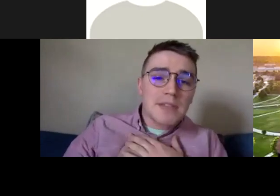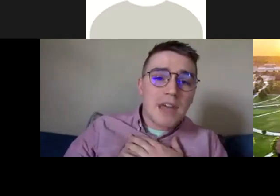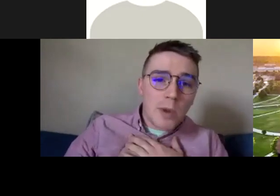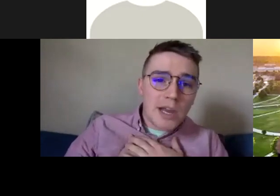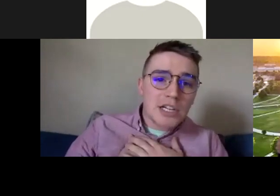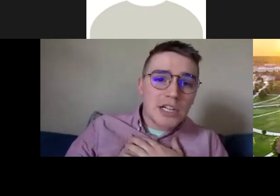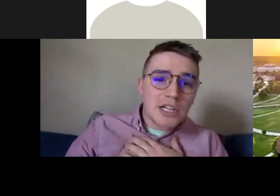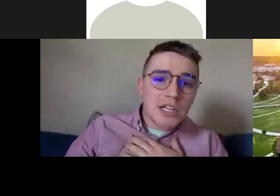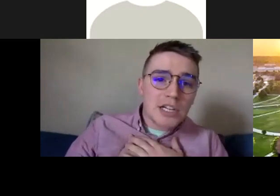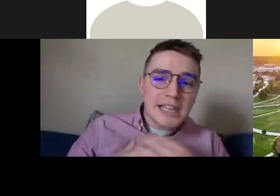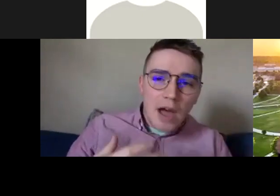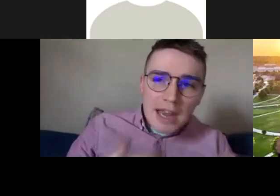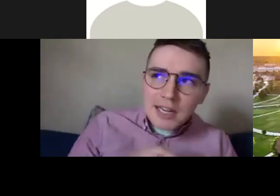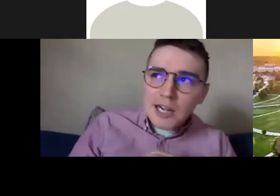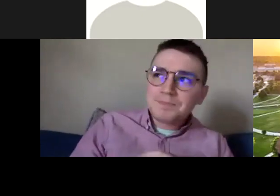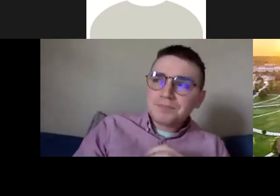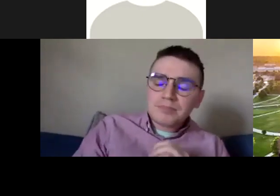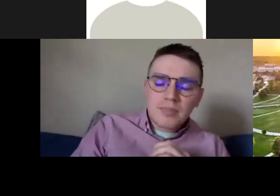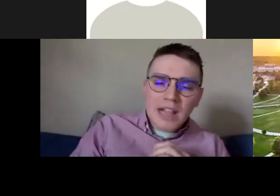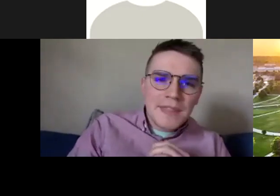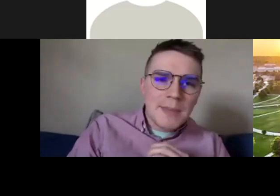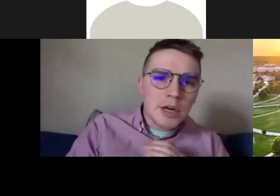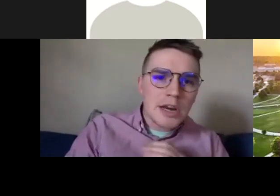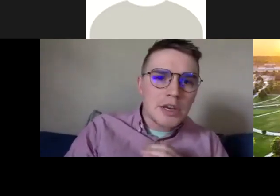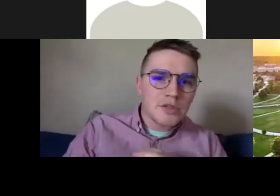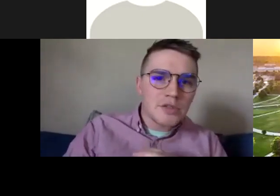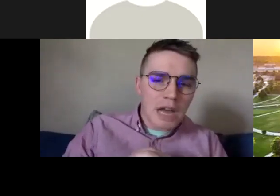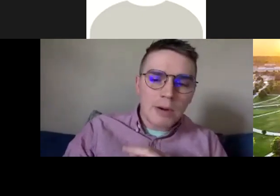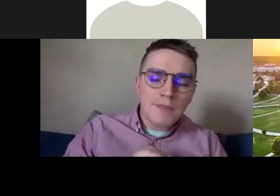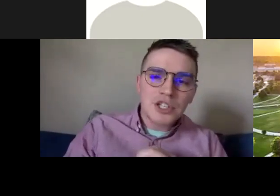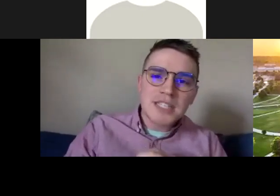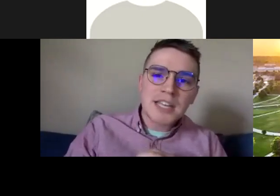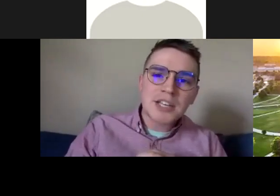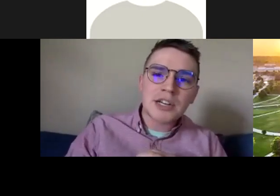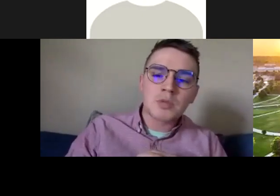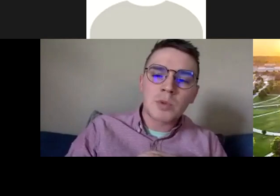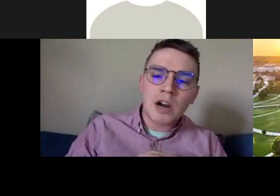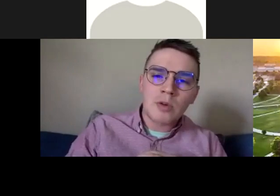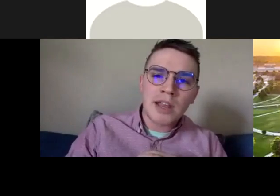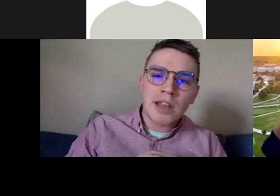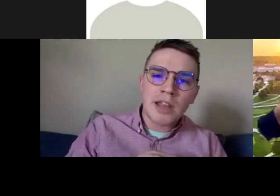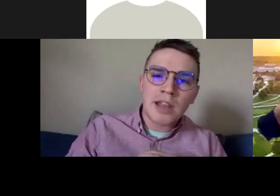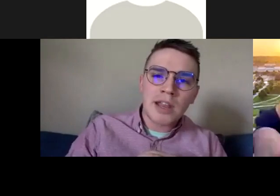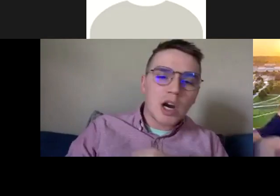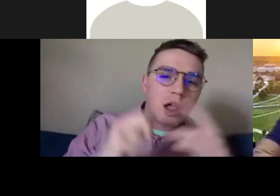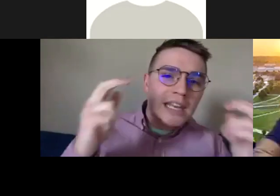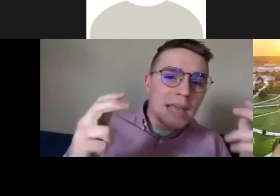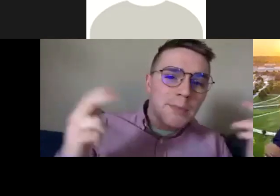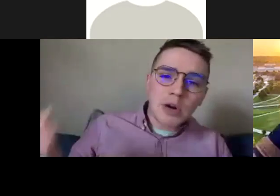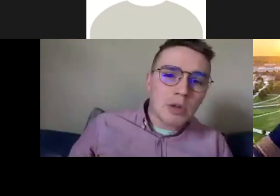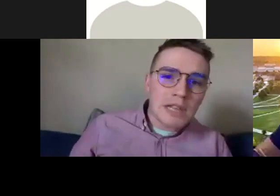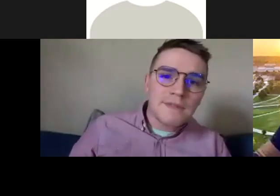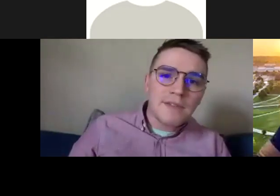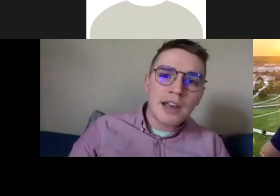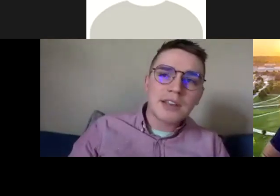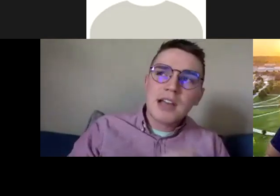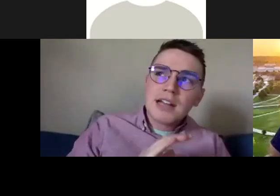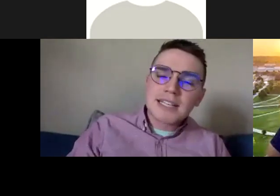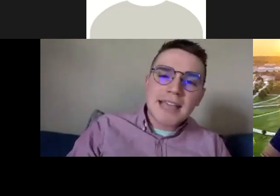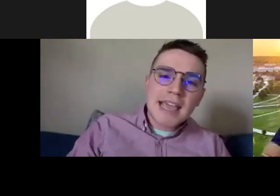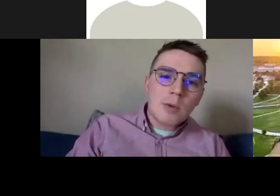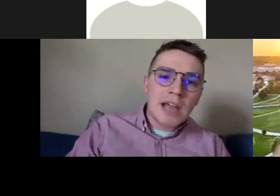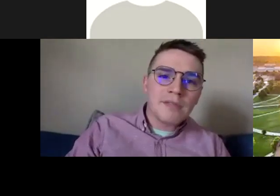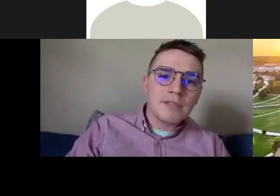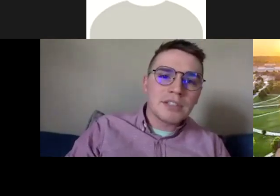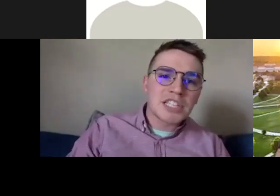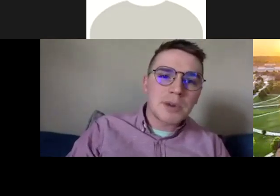something that we are doing uniquely, and I'll end here, at the Immigrant and Refugee Center, is we are running what we're calling an immigrant relief fund. To